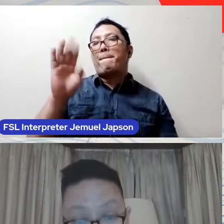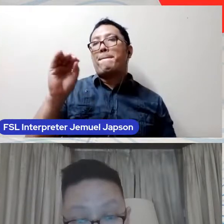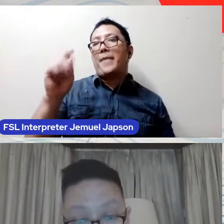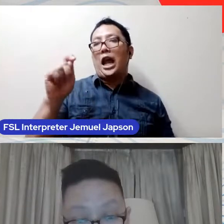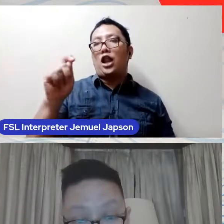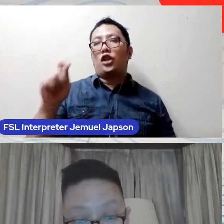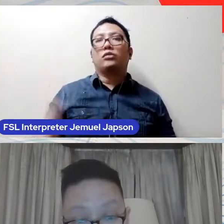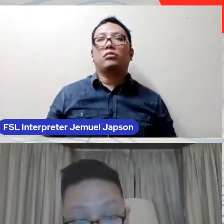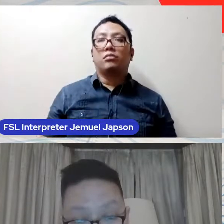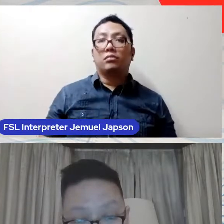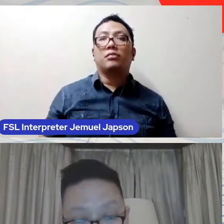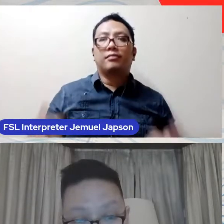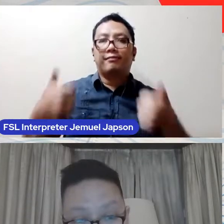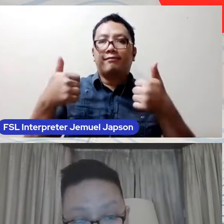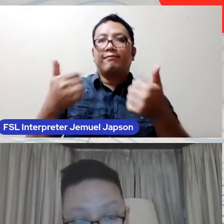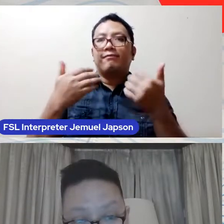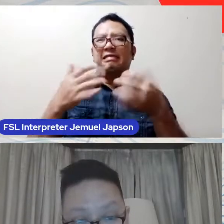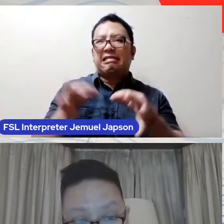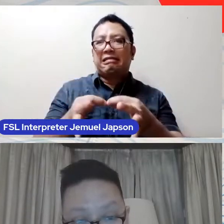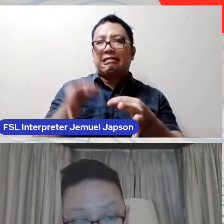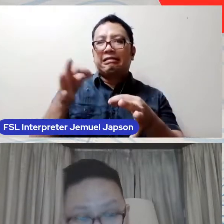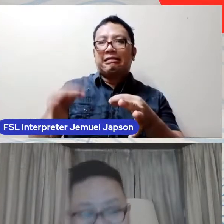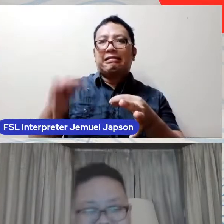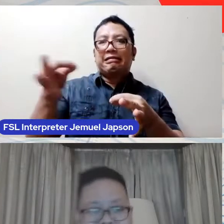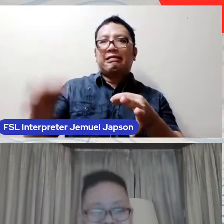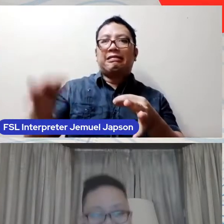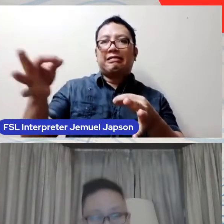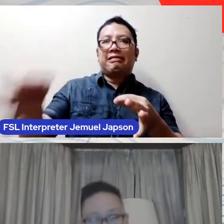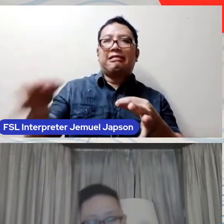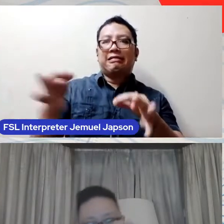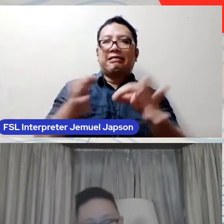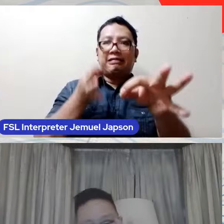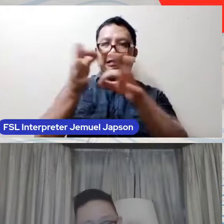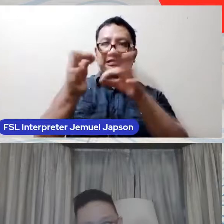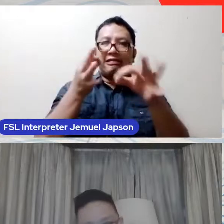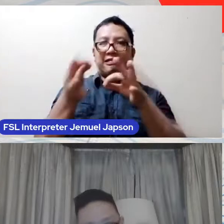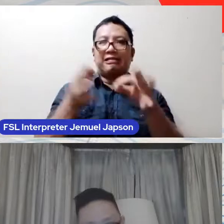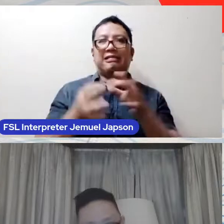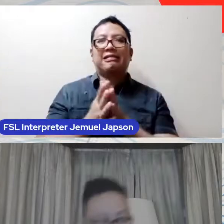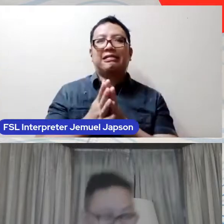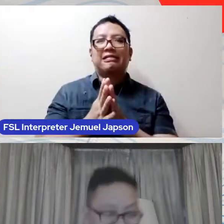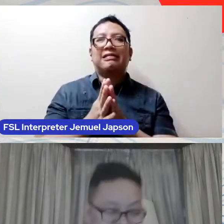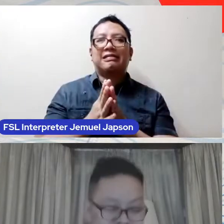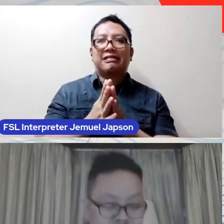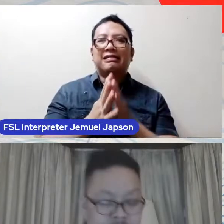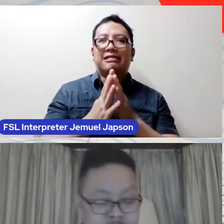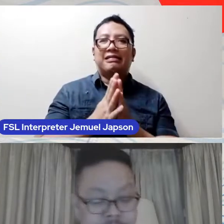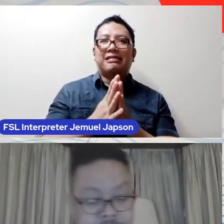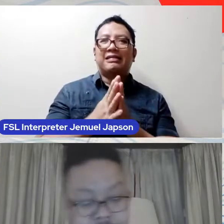Okay, medyo mahaba-haba. Parang litanya.